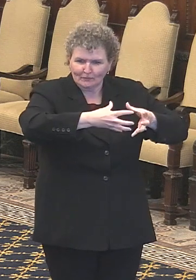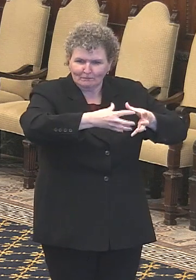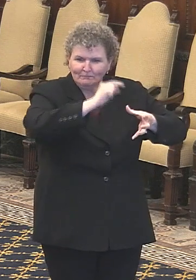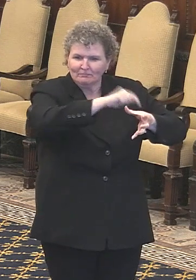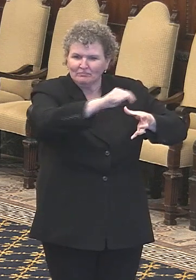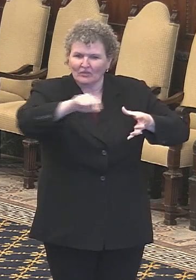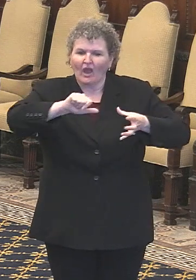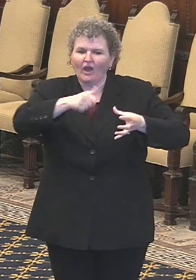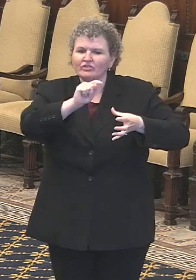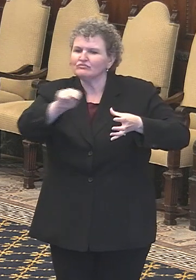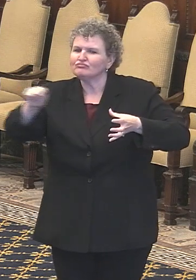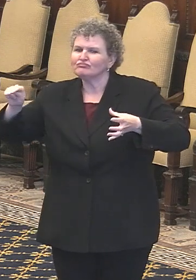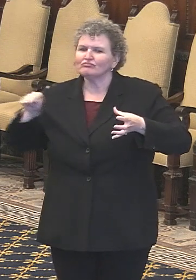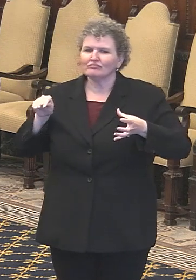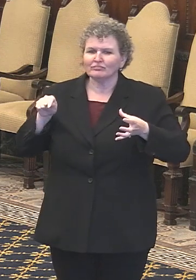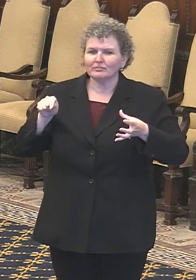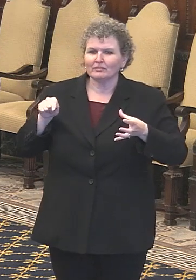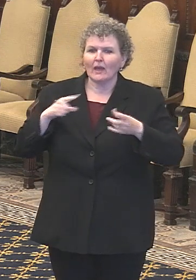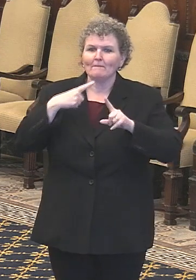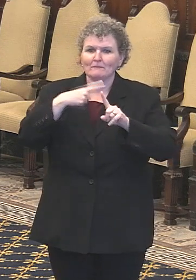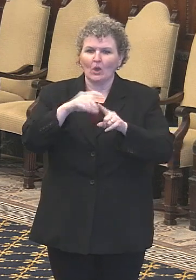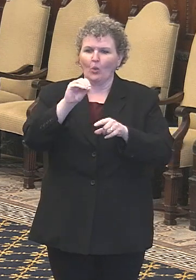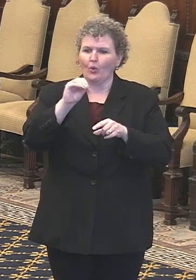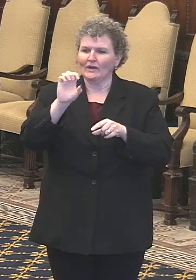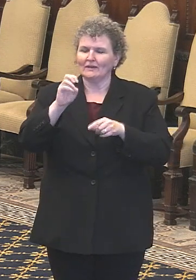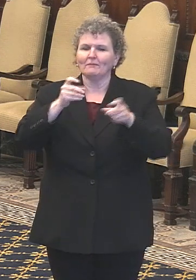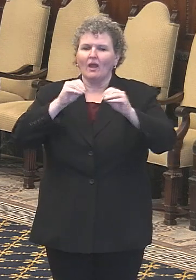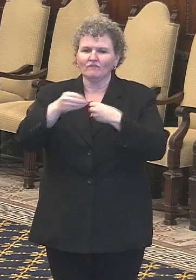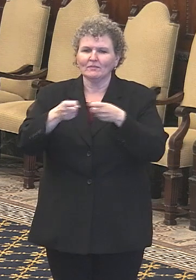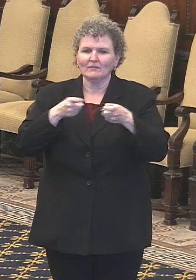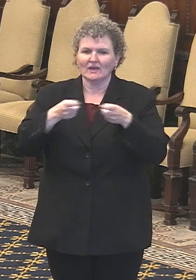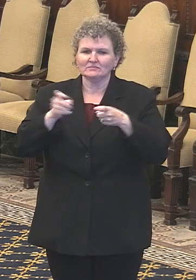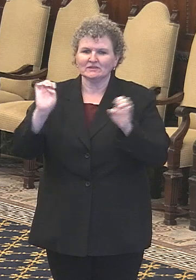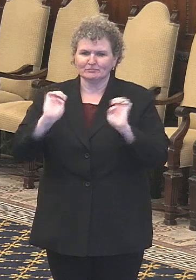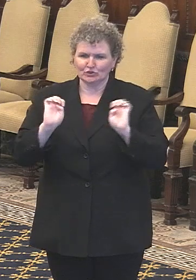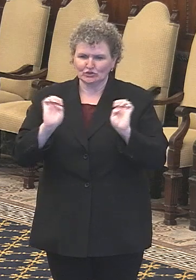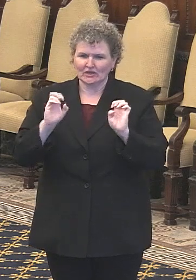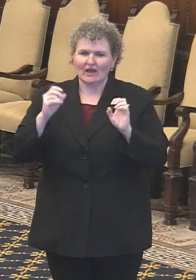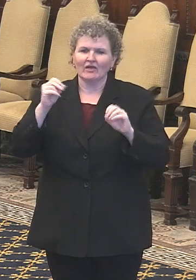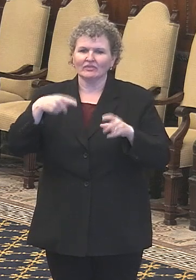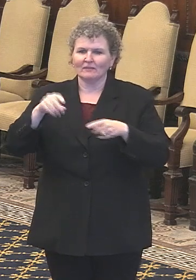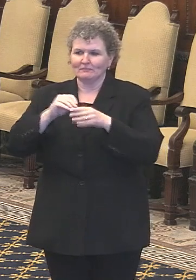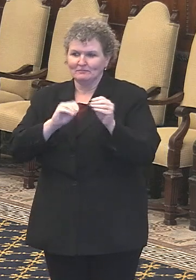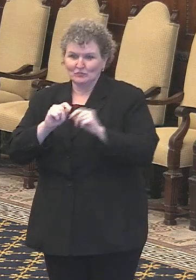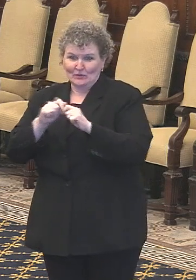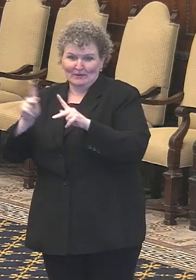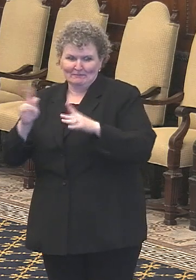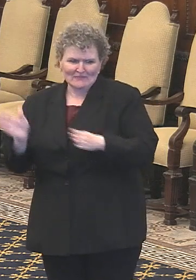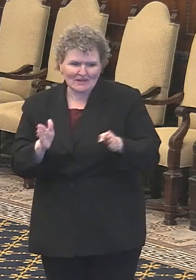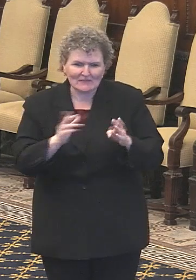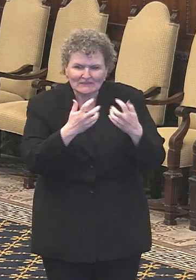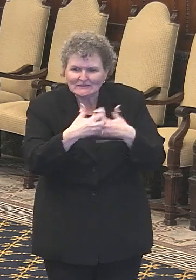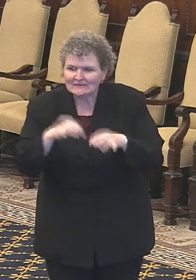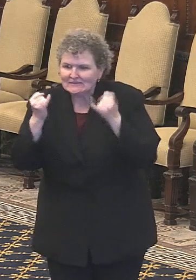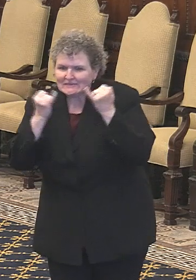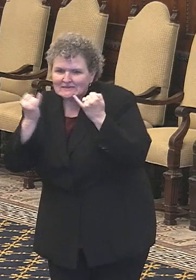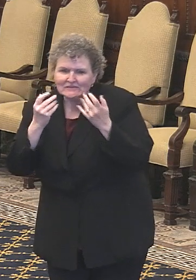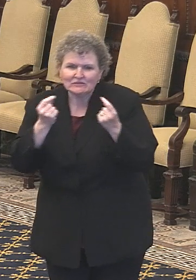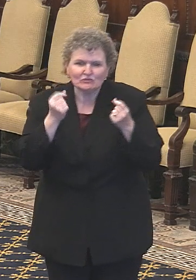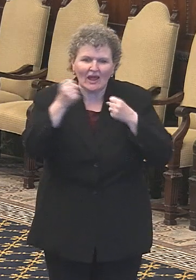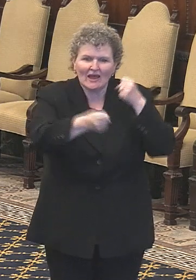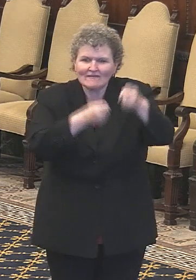Management and the Philadelphia Department of Public Health continue to plan for ways to expand and staff this site. Currently, the city is